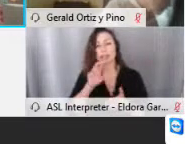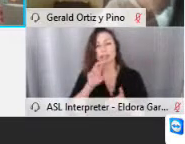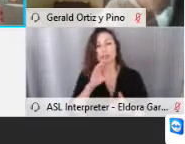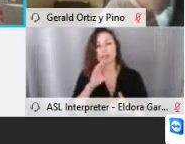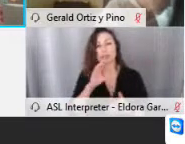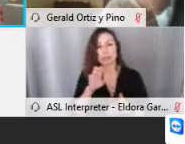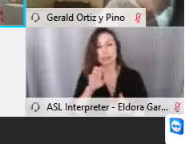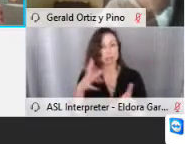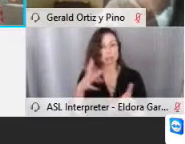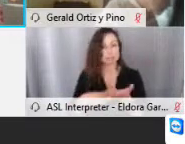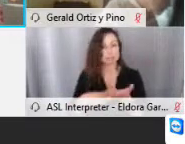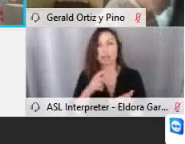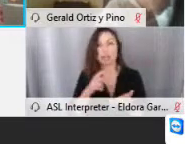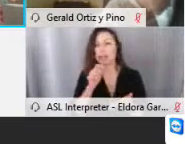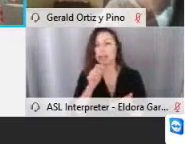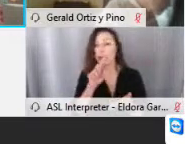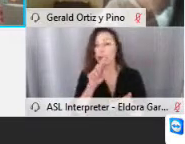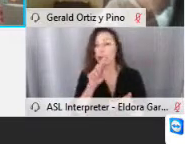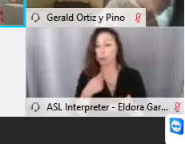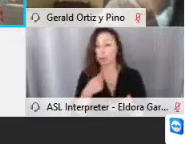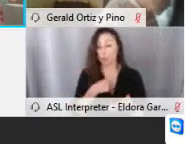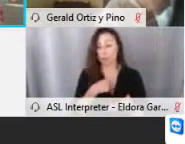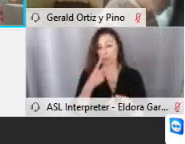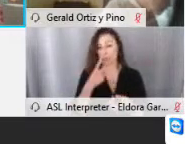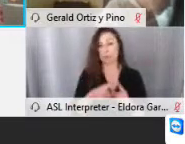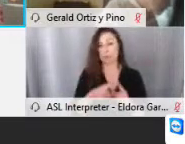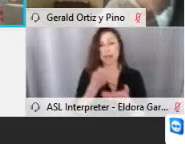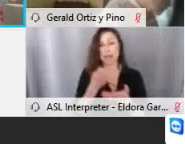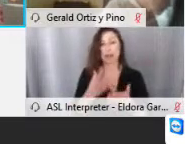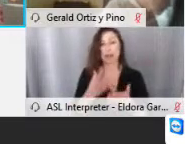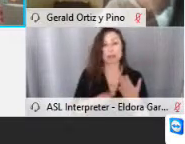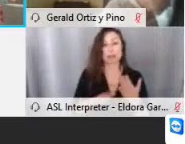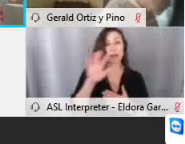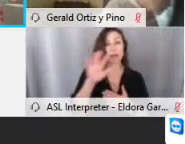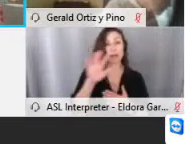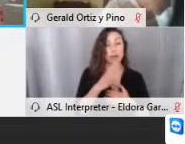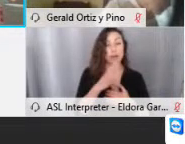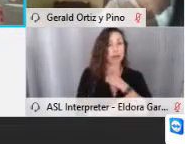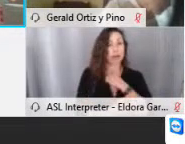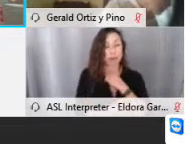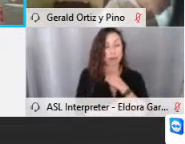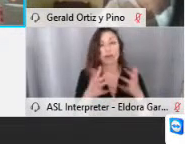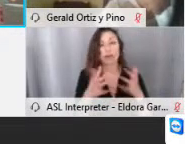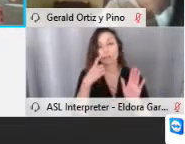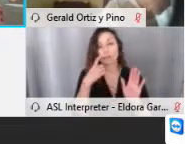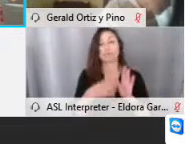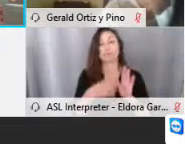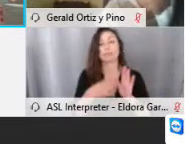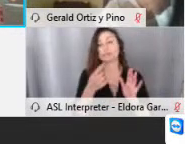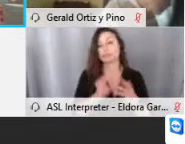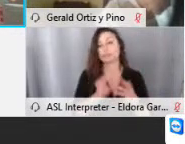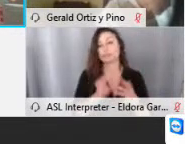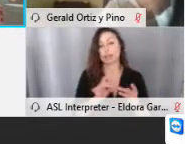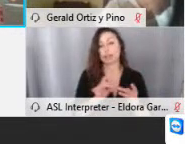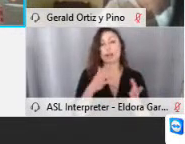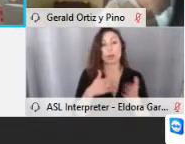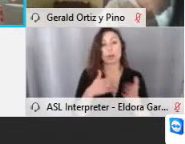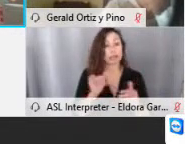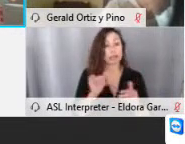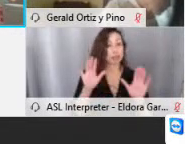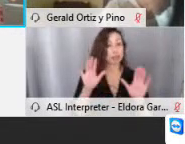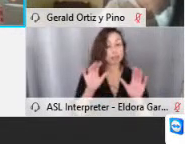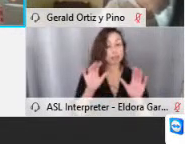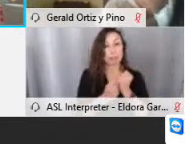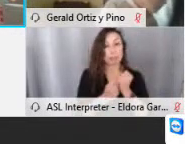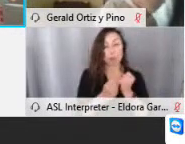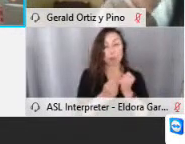said, not only do we see, but economists across the country have also said that while it was a great support